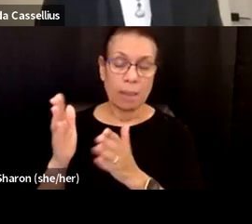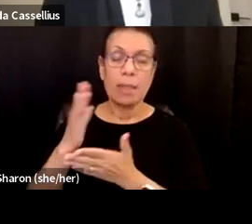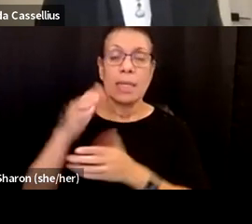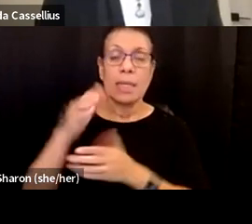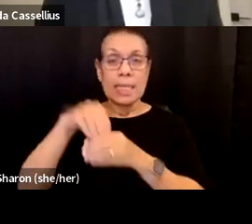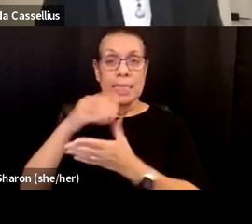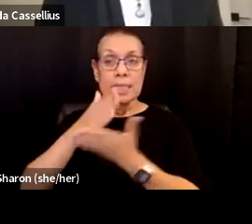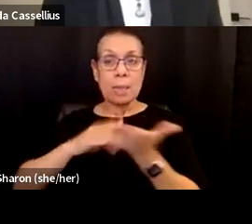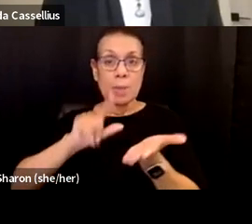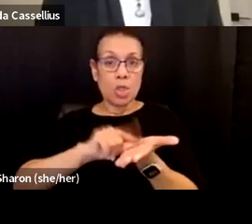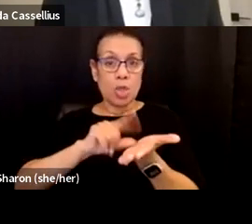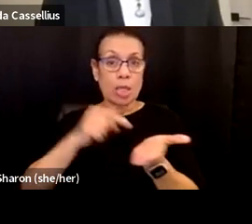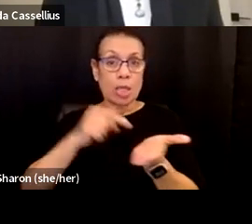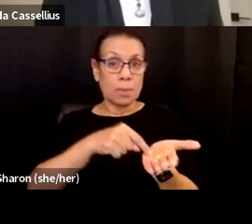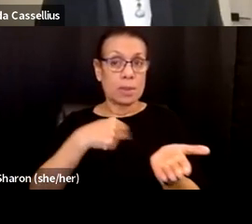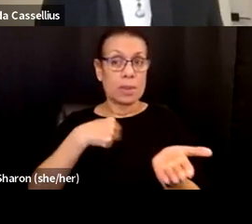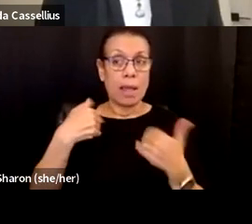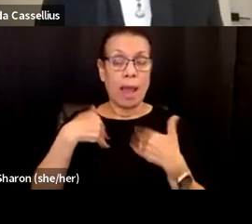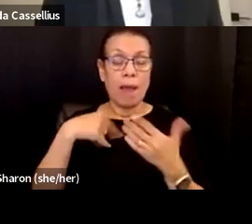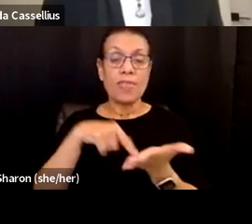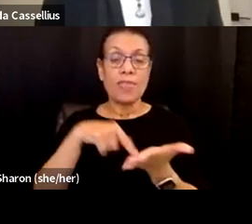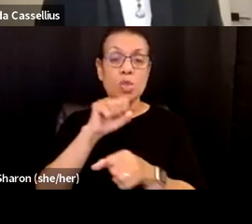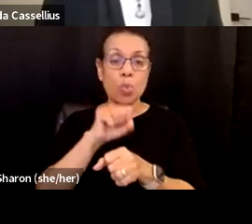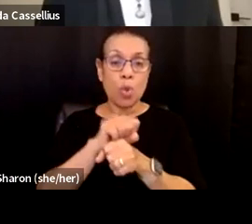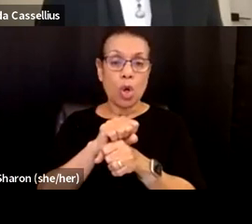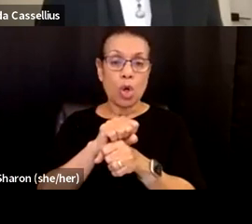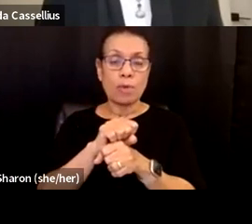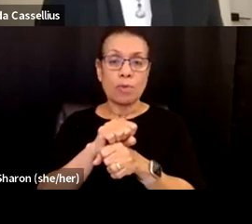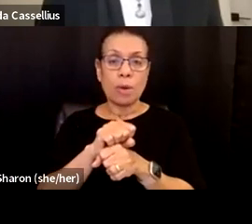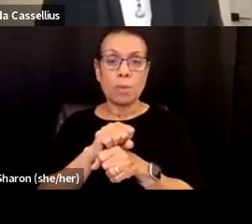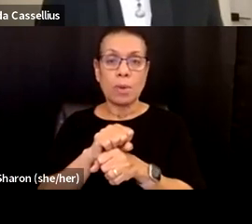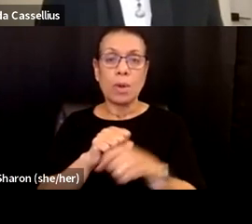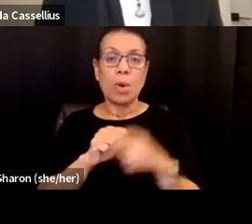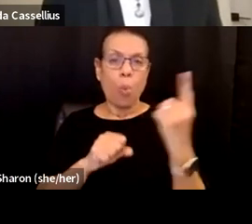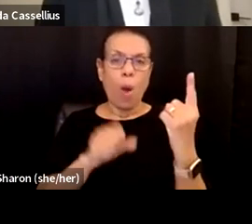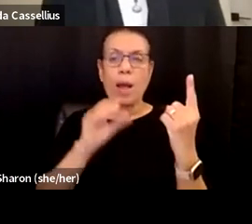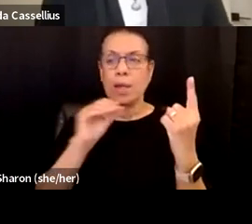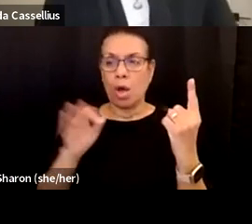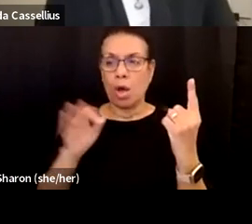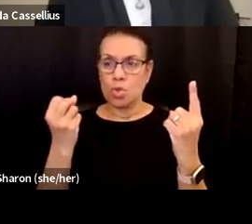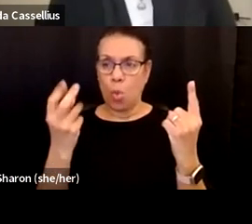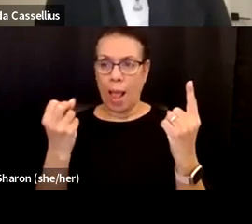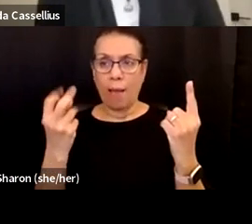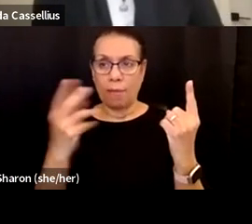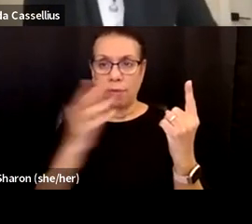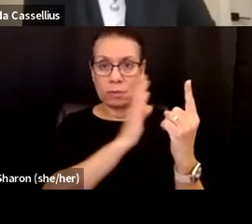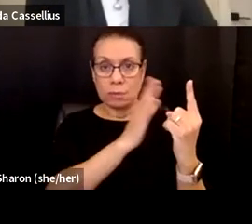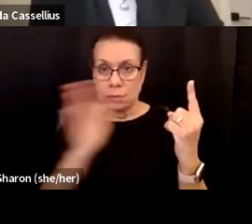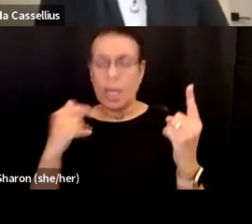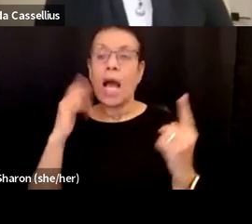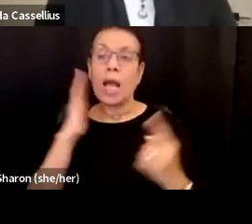i have i can share with you uh this work is specifically lined with 12 of our strategic commitments um so i'd love to share with you uh at some